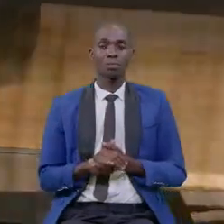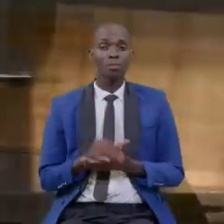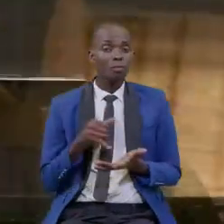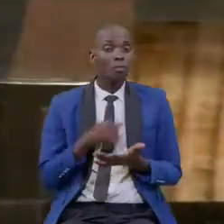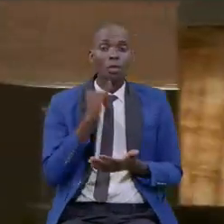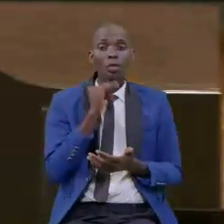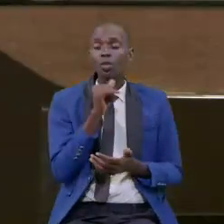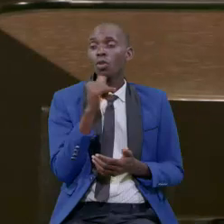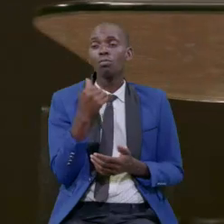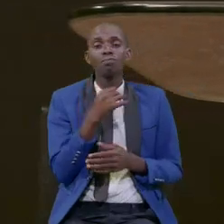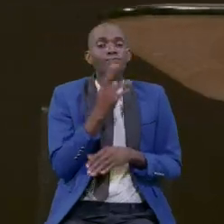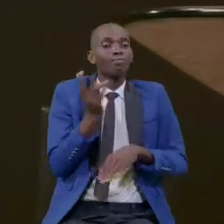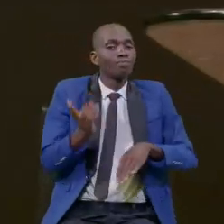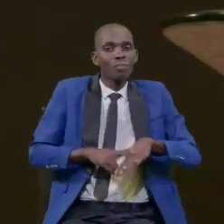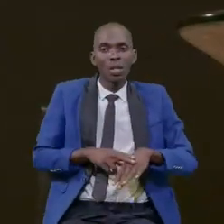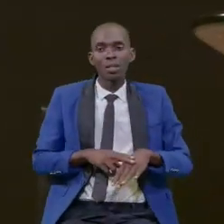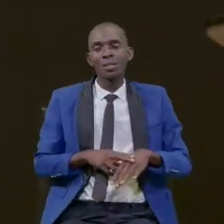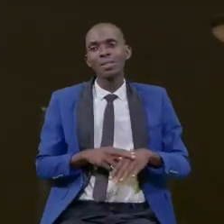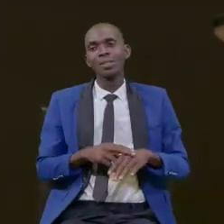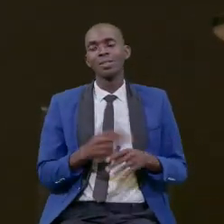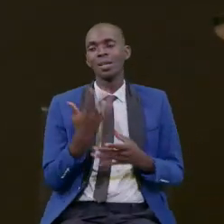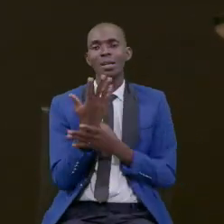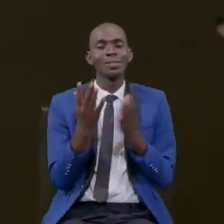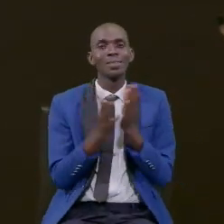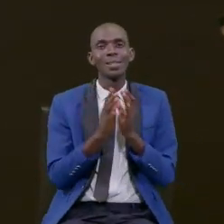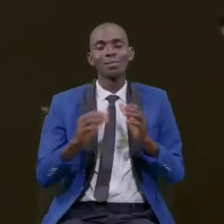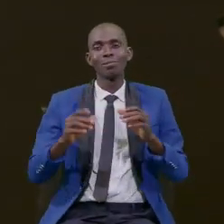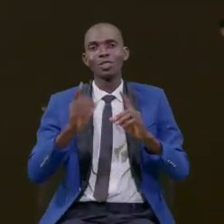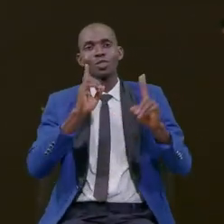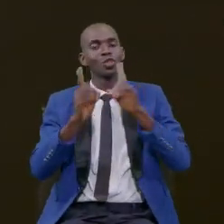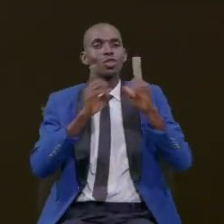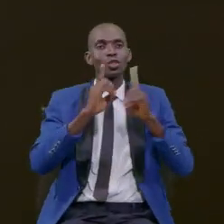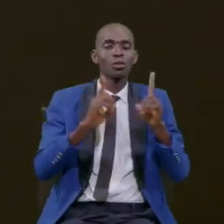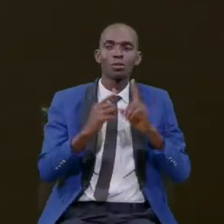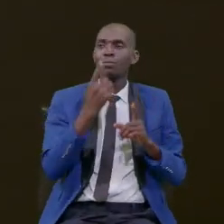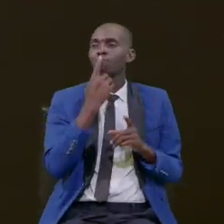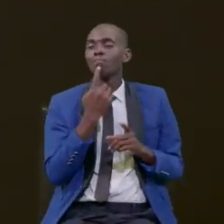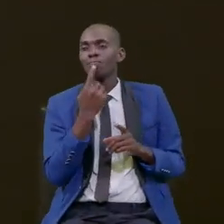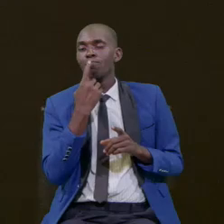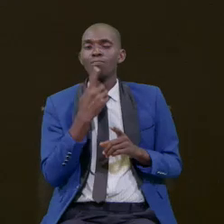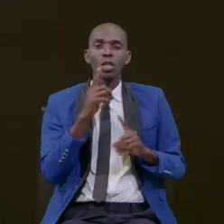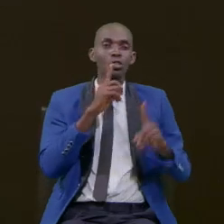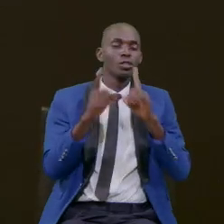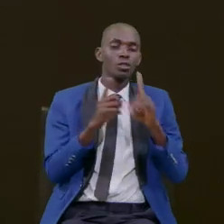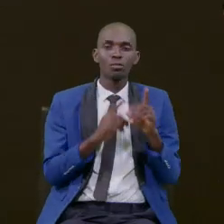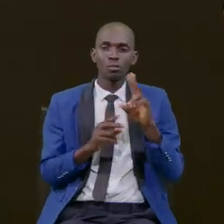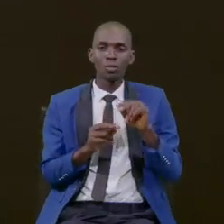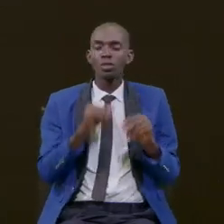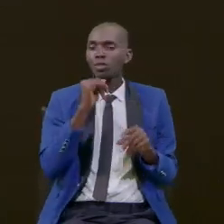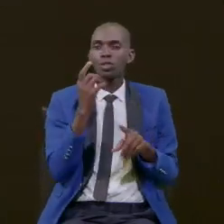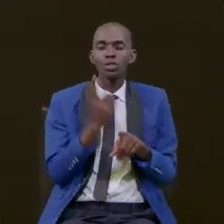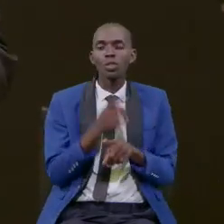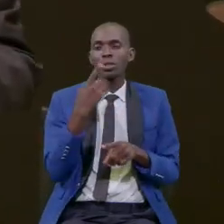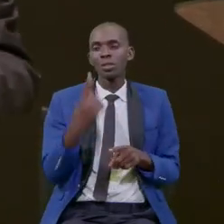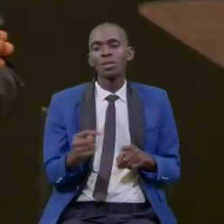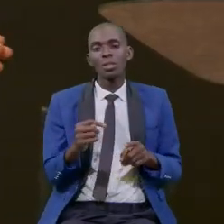the regular mouth confession. It's not just the superficial mouth confession.